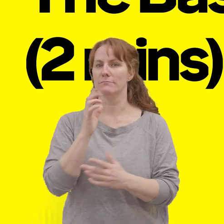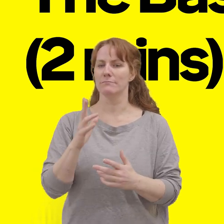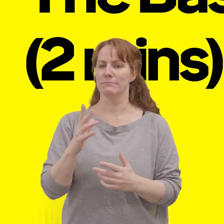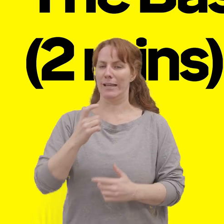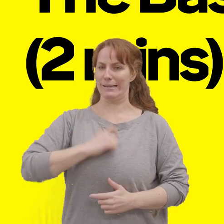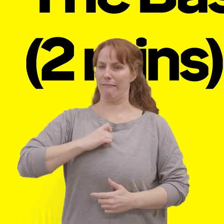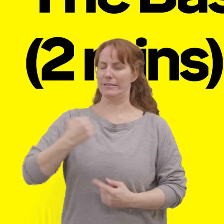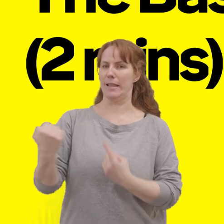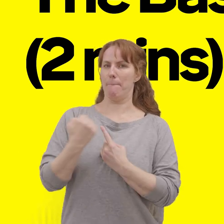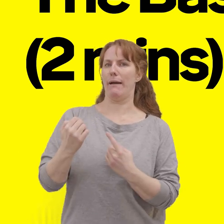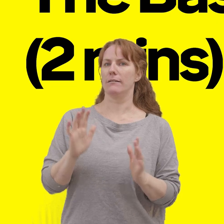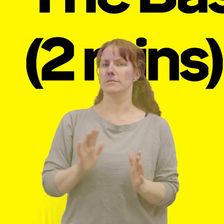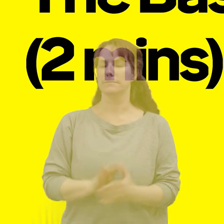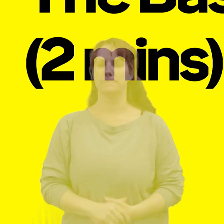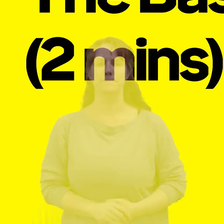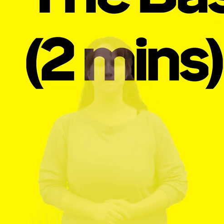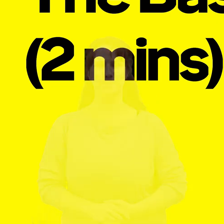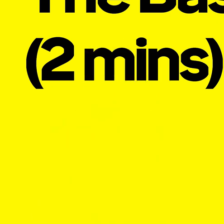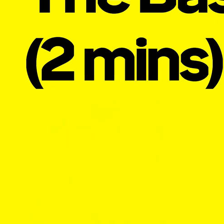characters in some way?